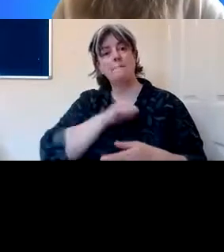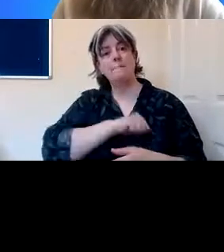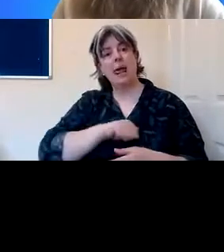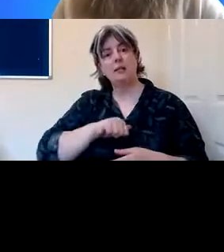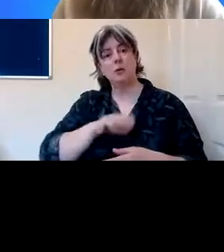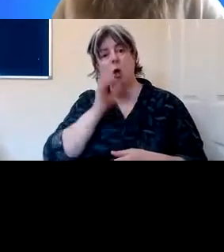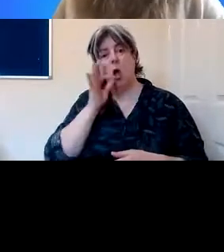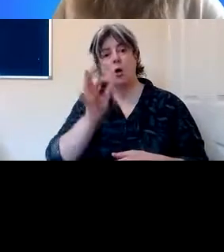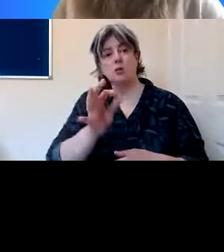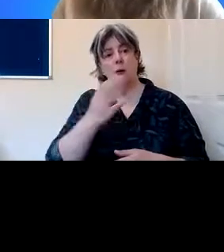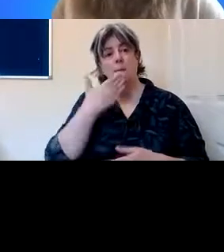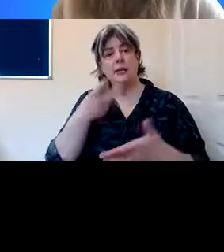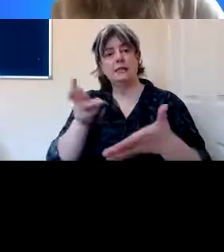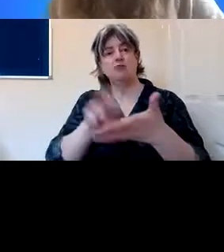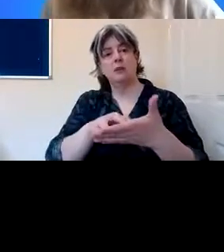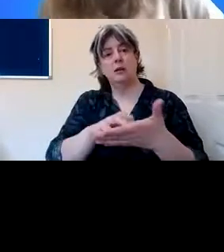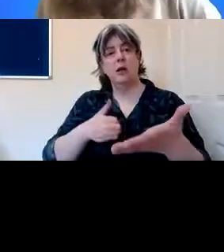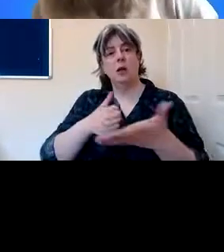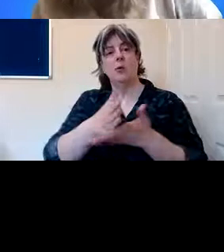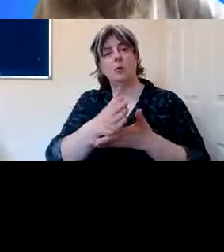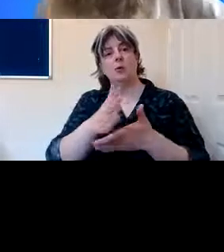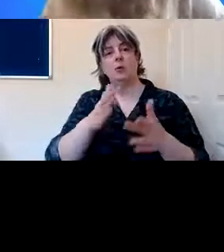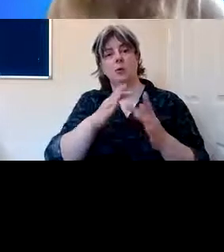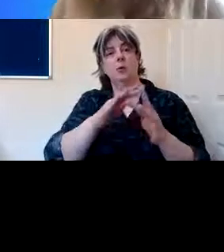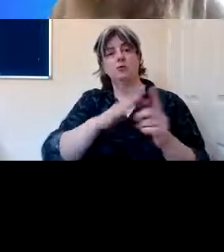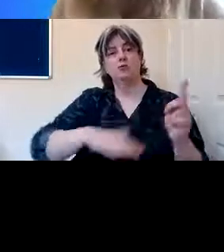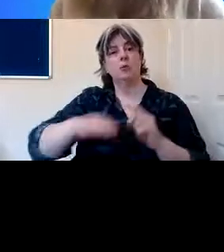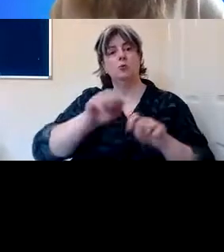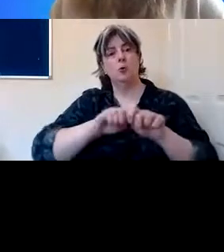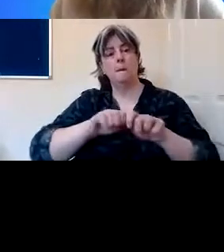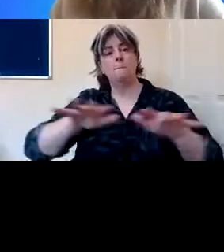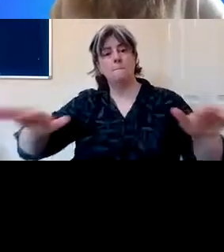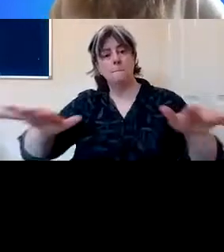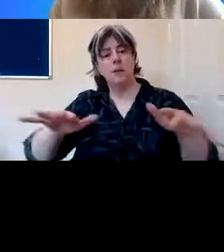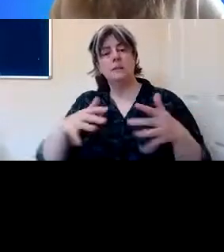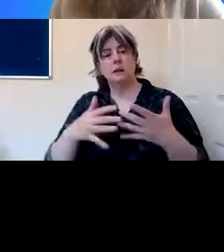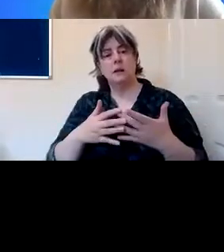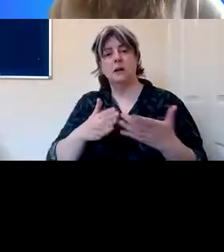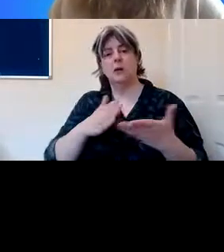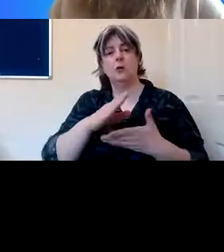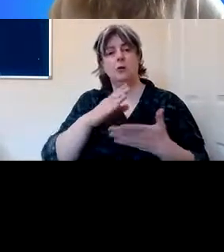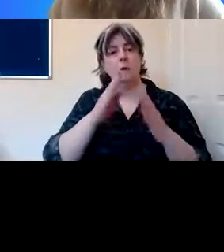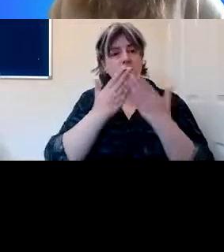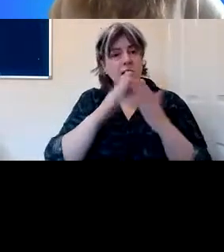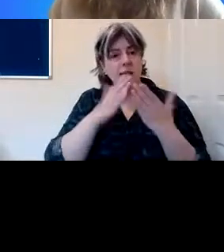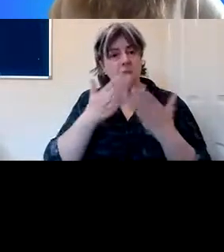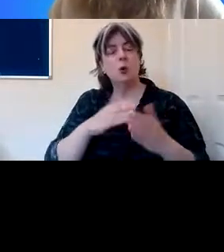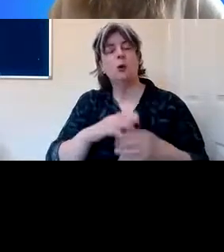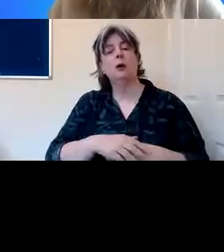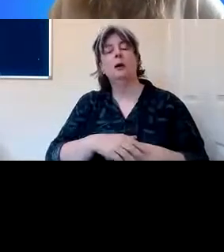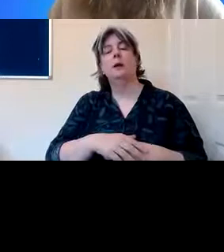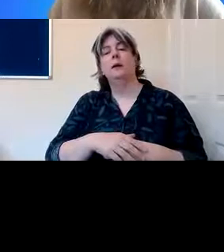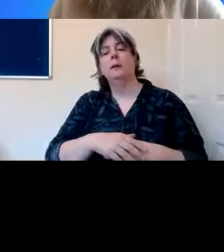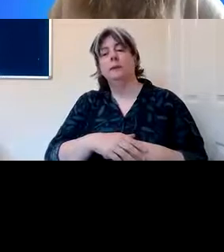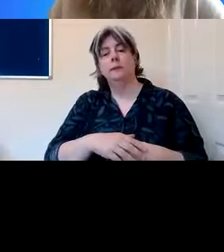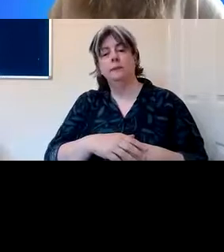our social media channels at Cymru NAHT or via our Facebook page, NAHT Cymru. Just leaves me to say good